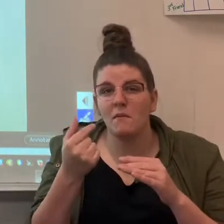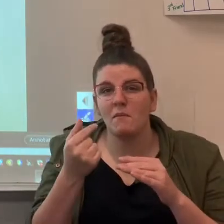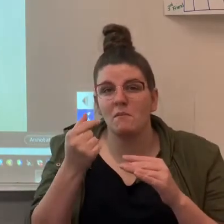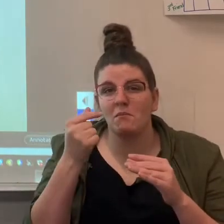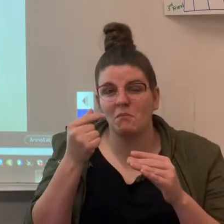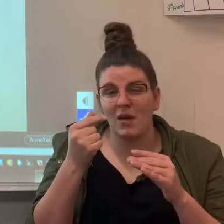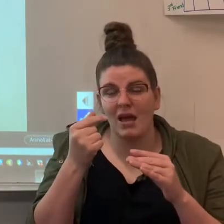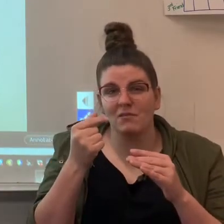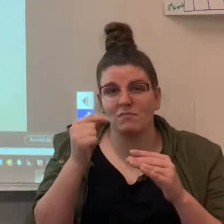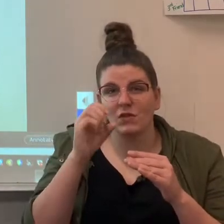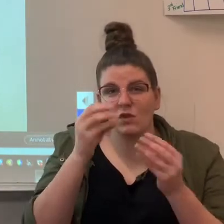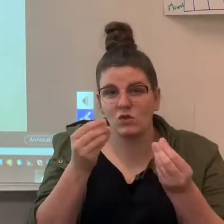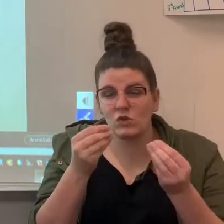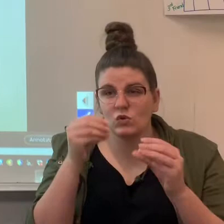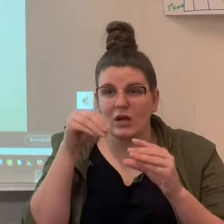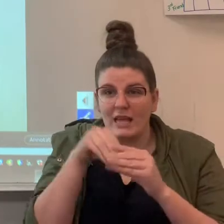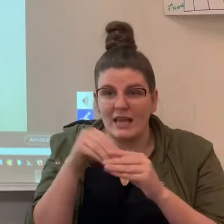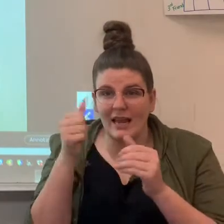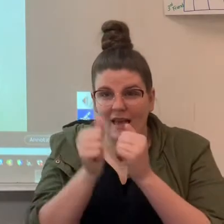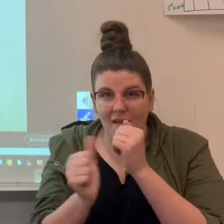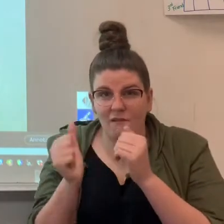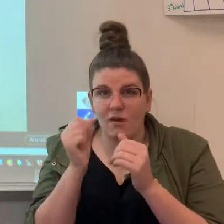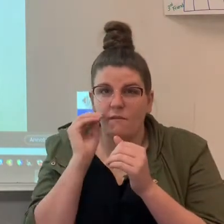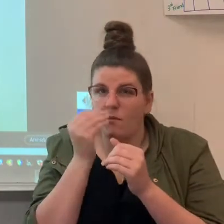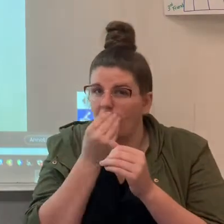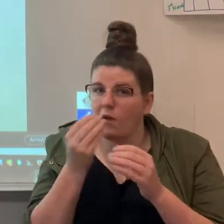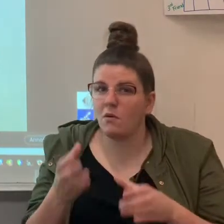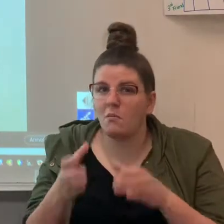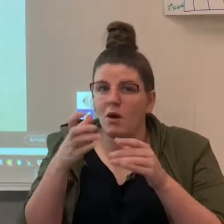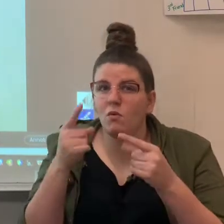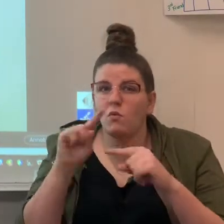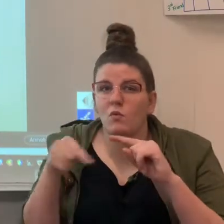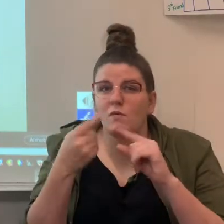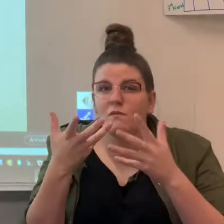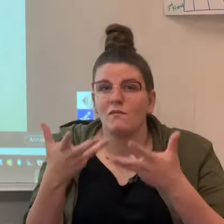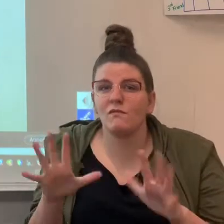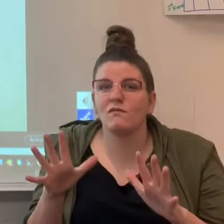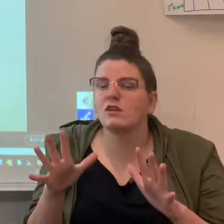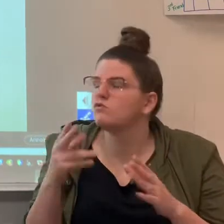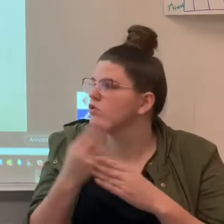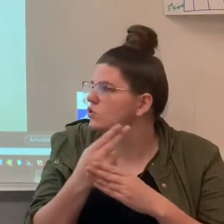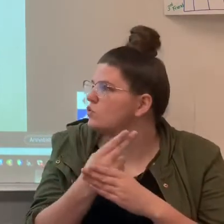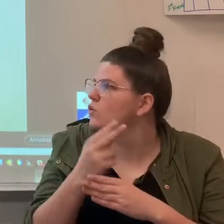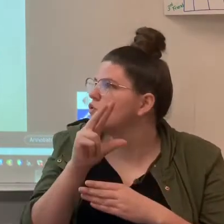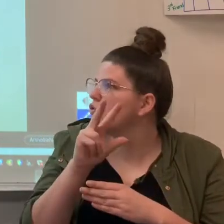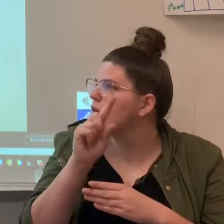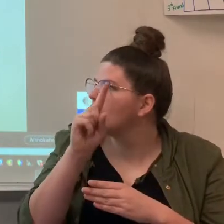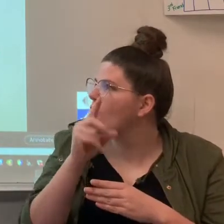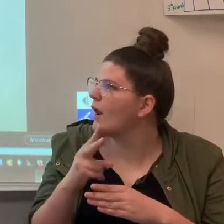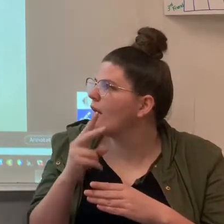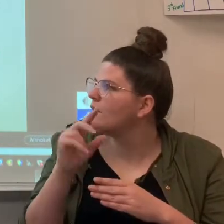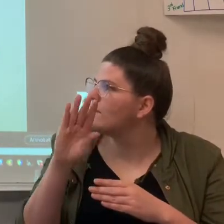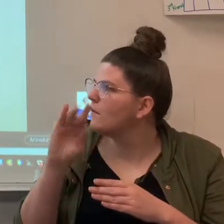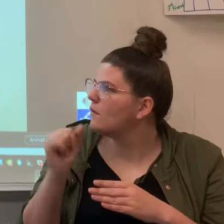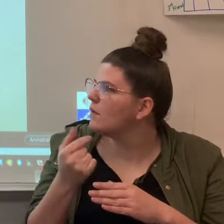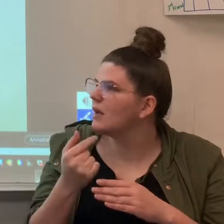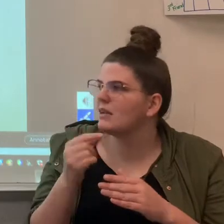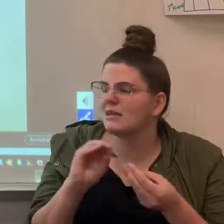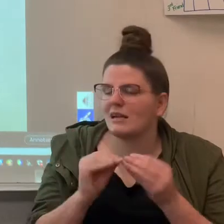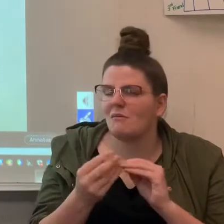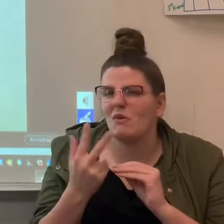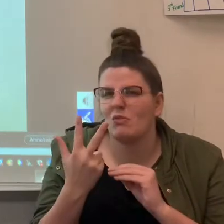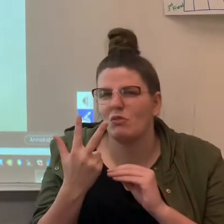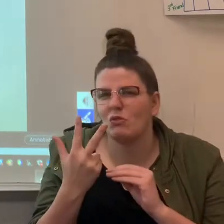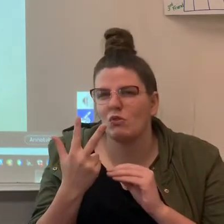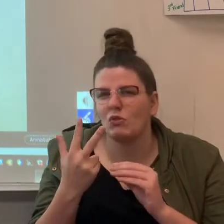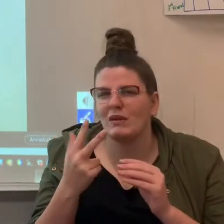used 3 1/2 bags of soil. All right, number 3 is a little tricky, and it's something we haven't done a huge amount